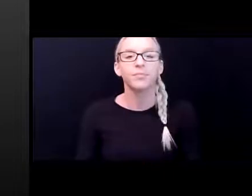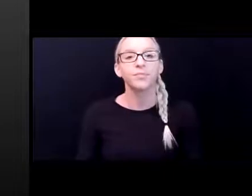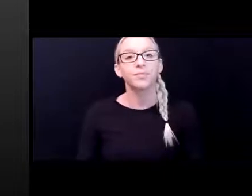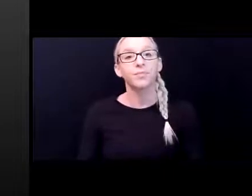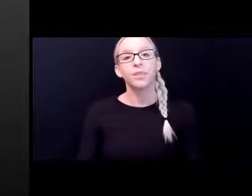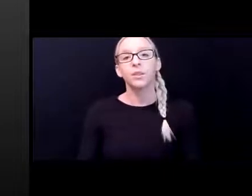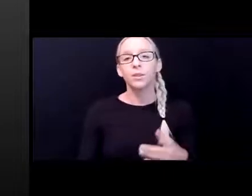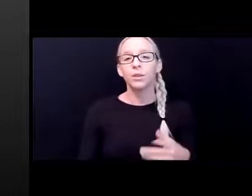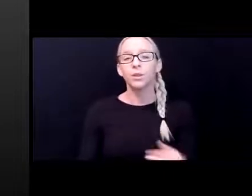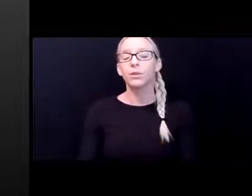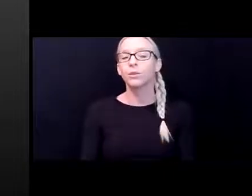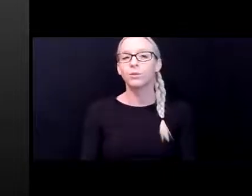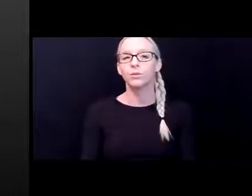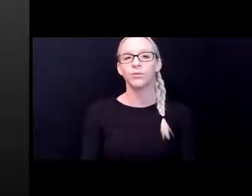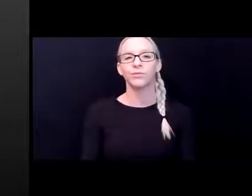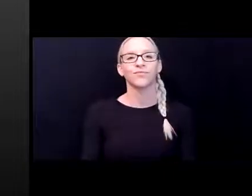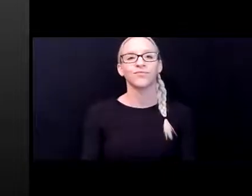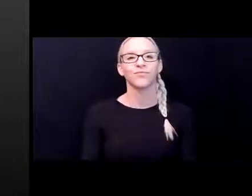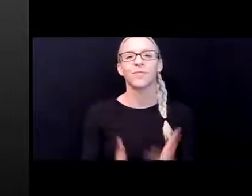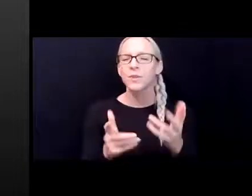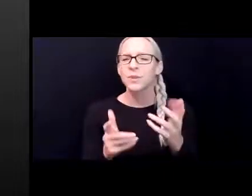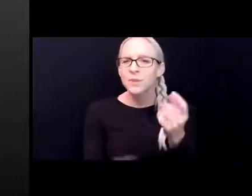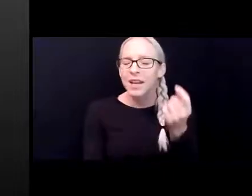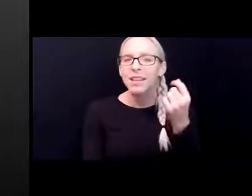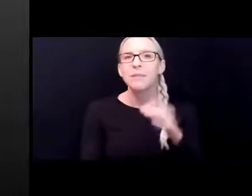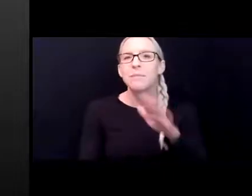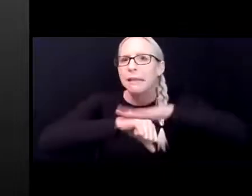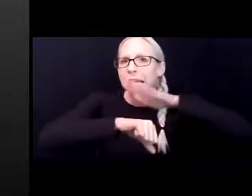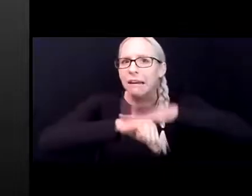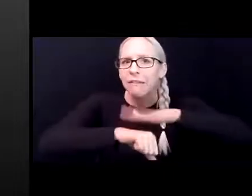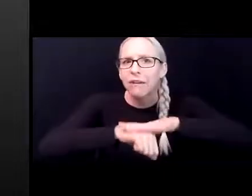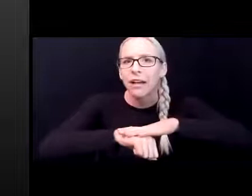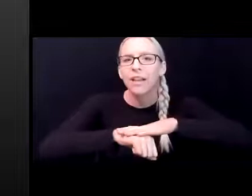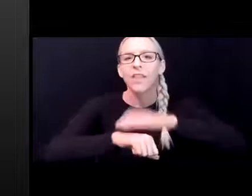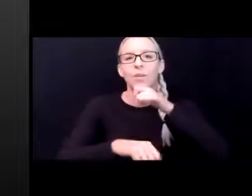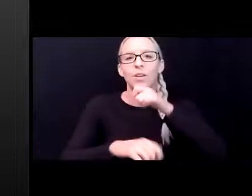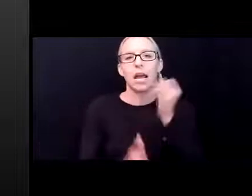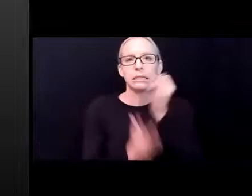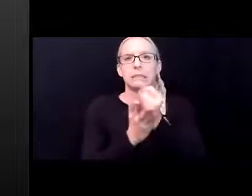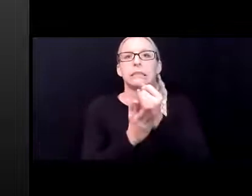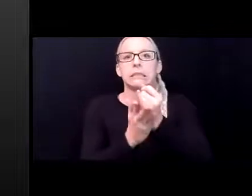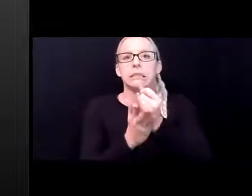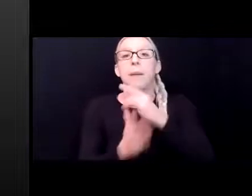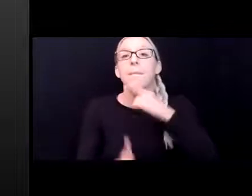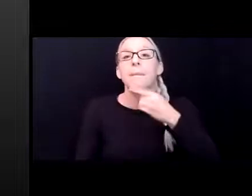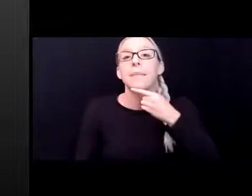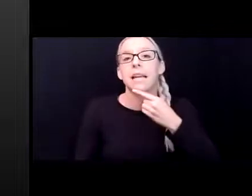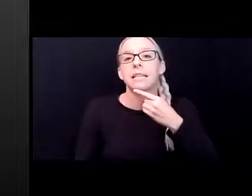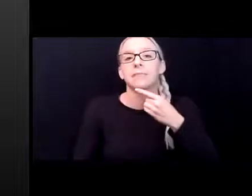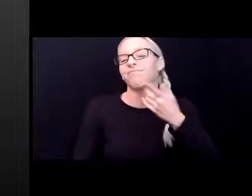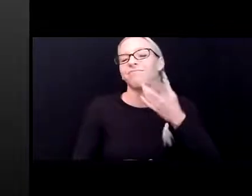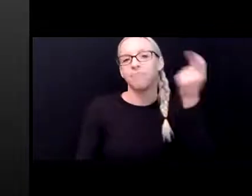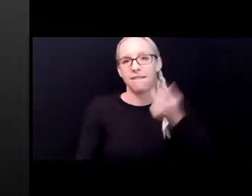not disturbing any really important and critical public benefits that they may be getting. A couple of